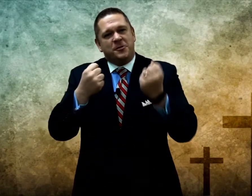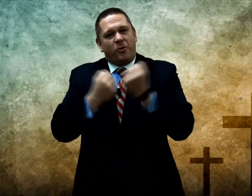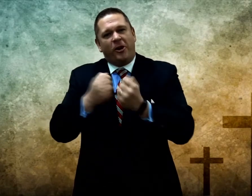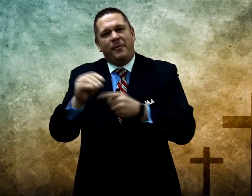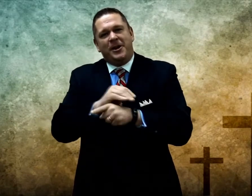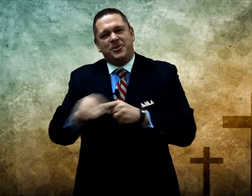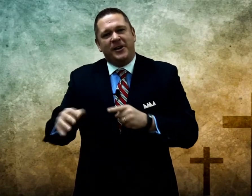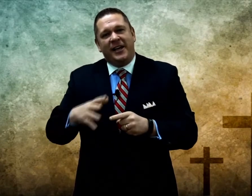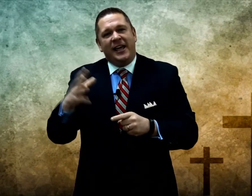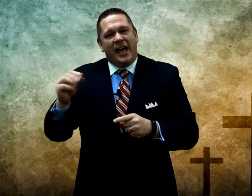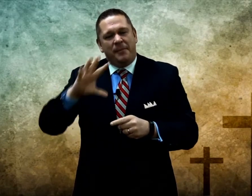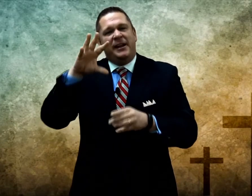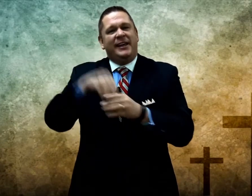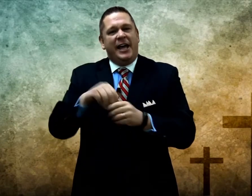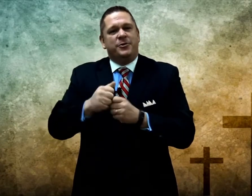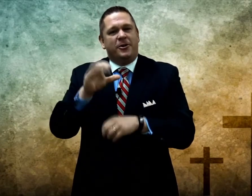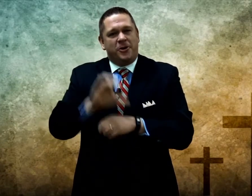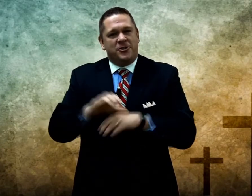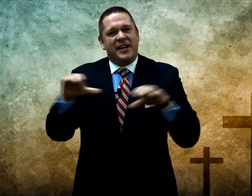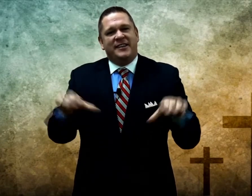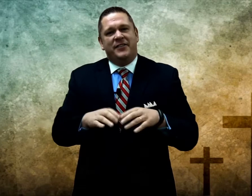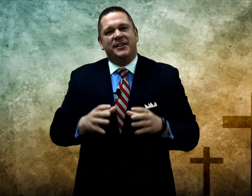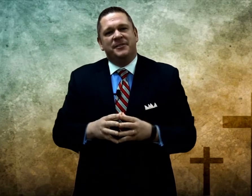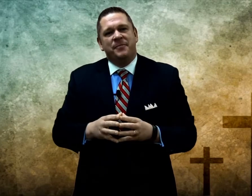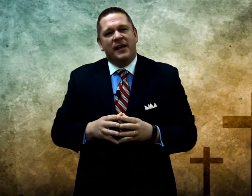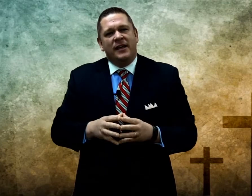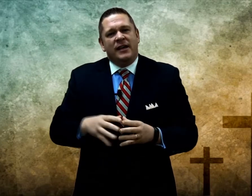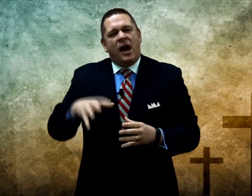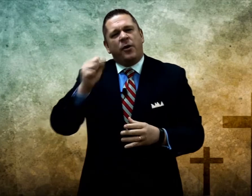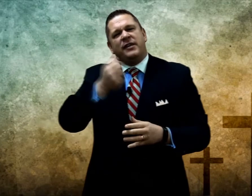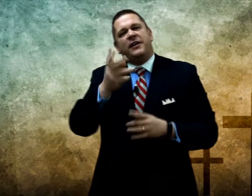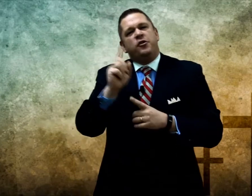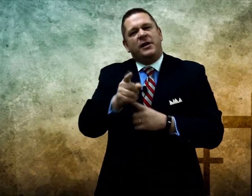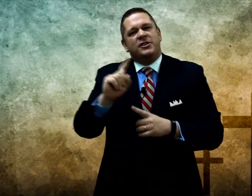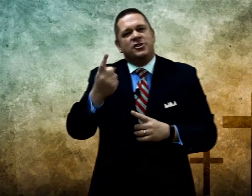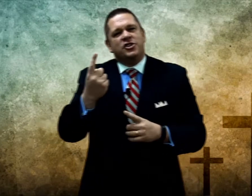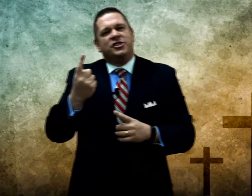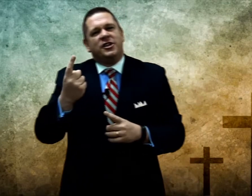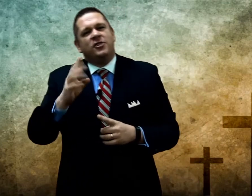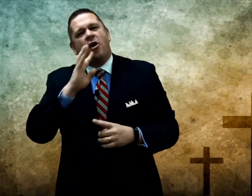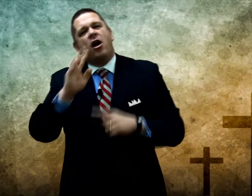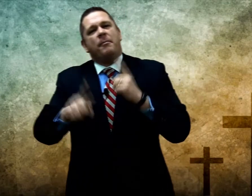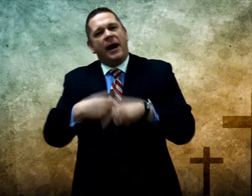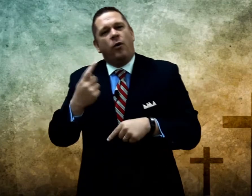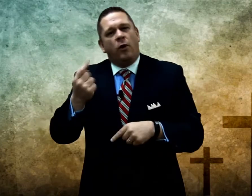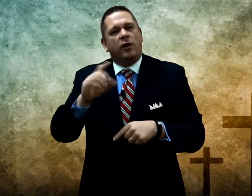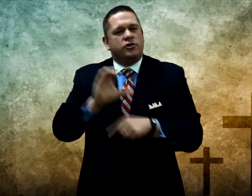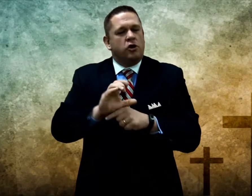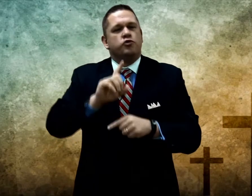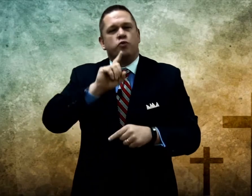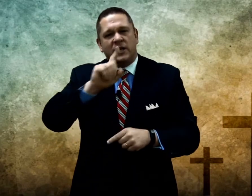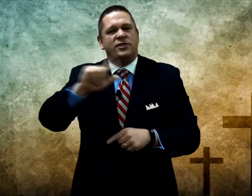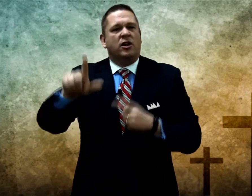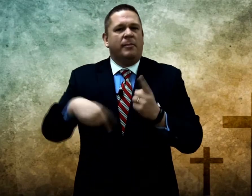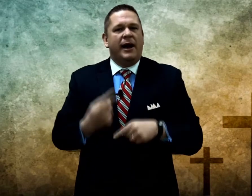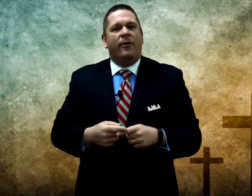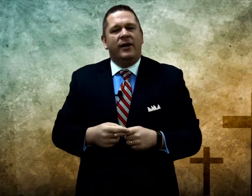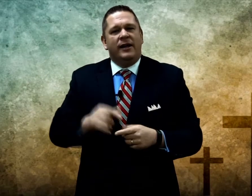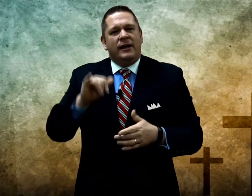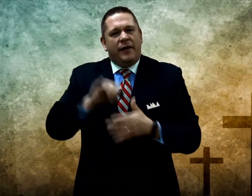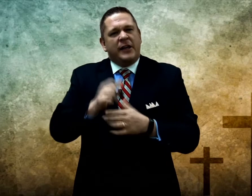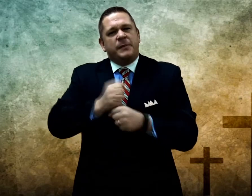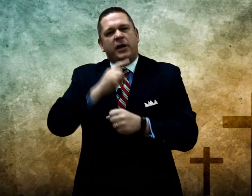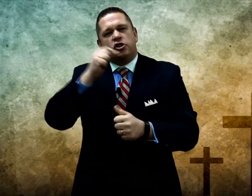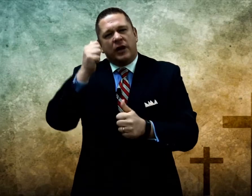so much you supporting our ministry and being engaged with our church's activities. I want to take a few minutes and just talk about what our church really is all